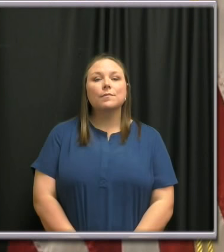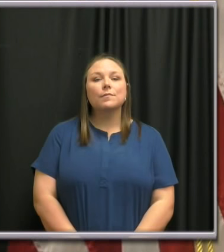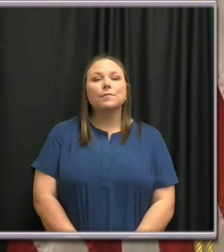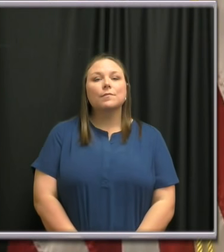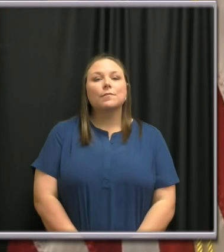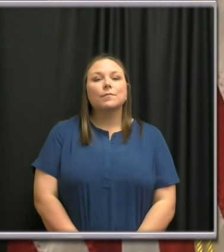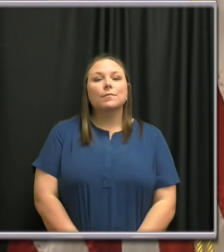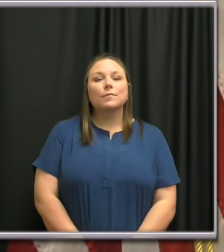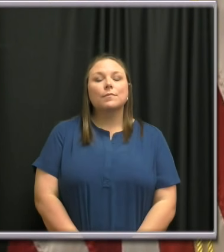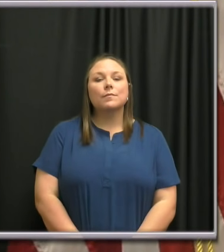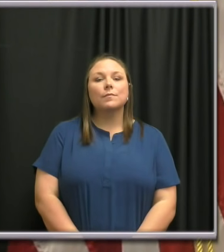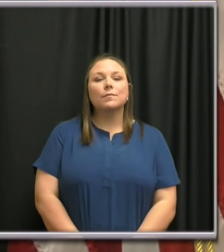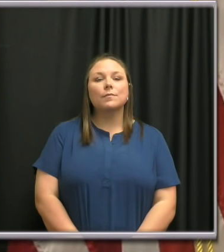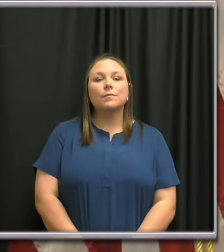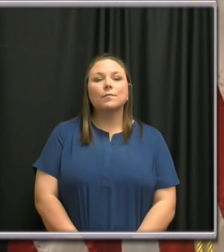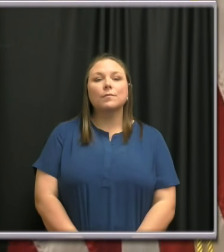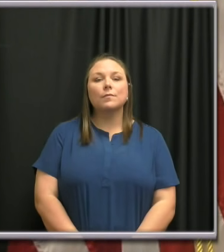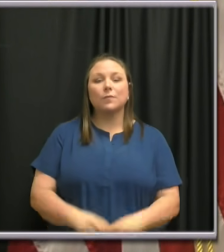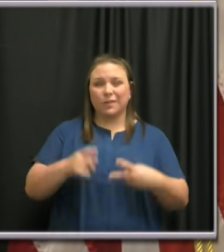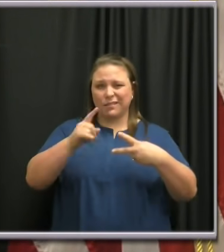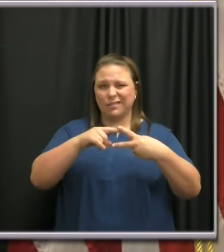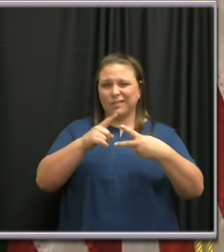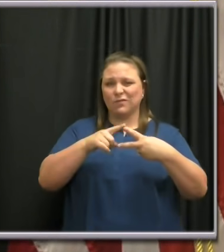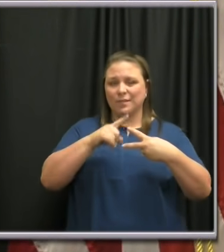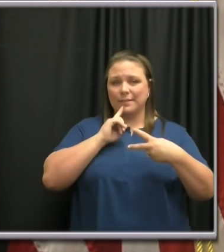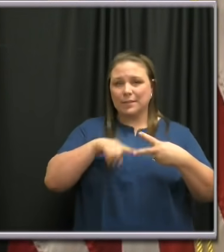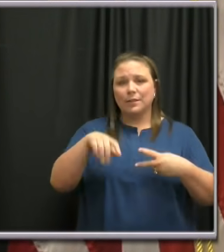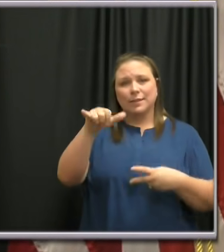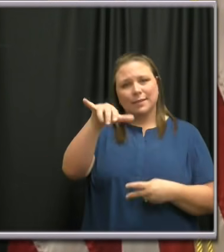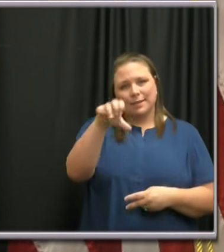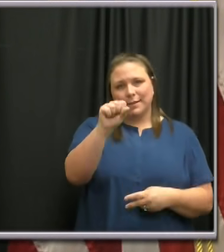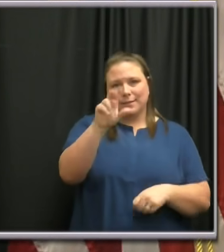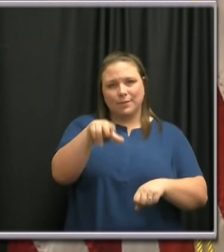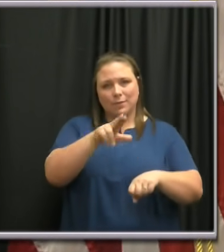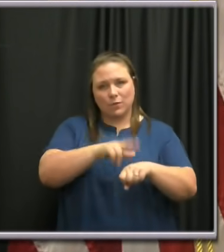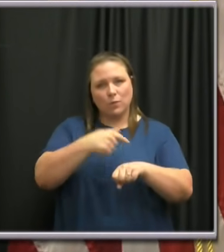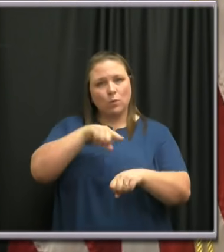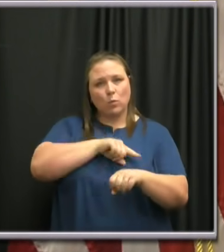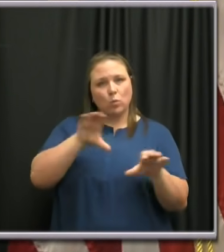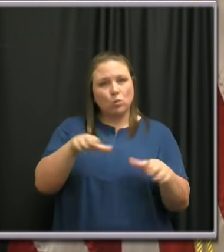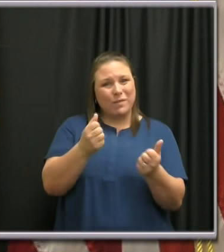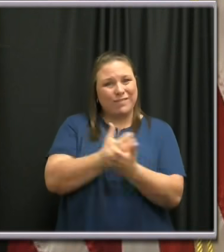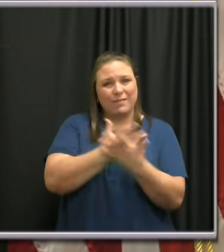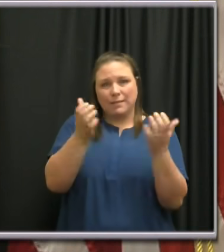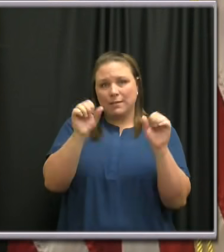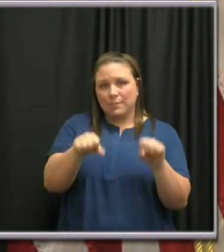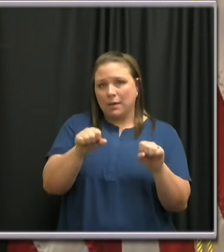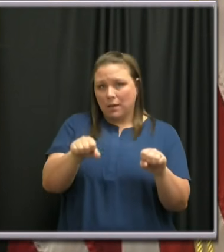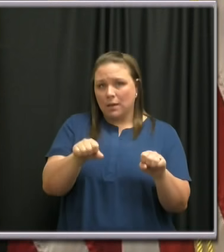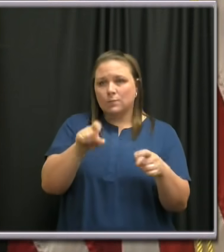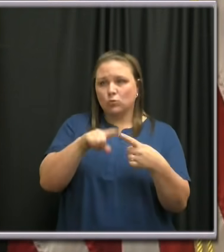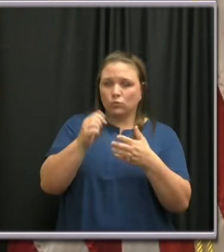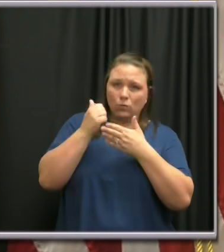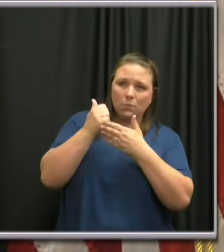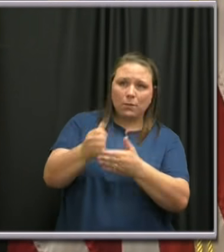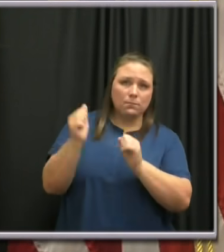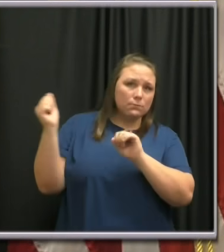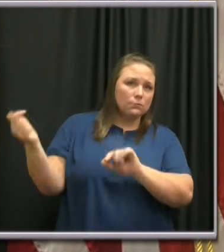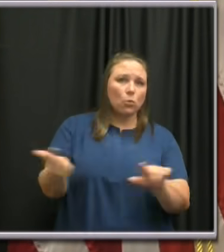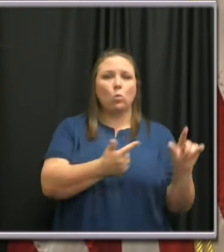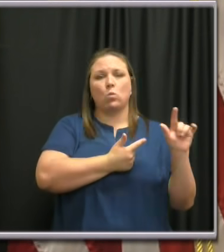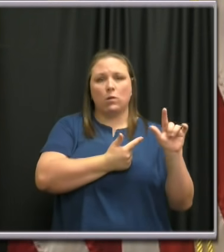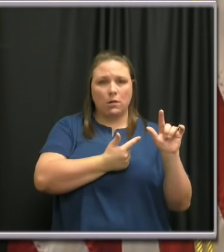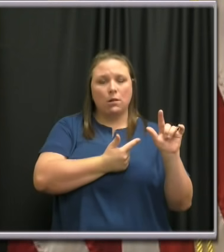The answer to your question, the first question is yes, of course. We want to do what we can to help all of